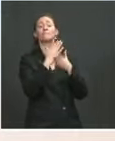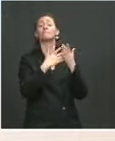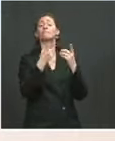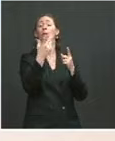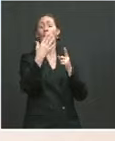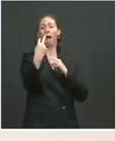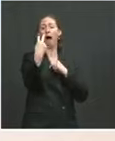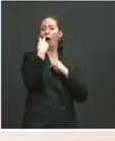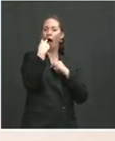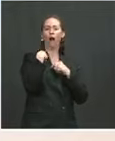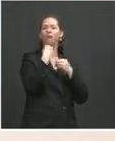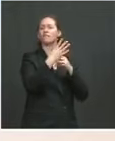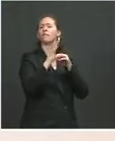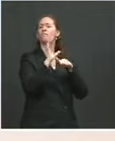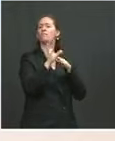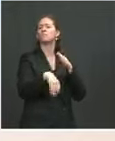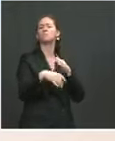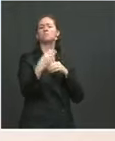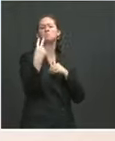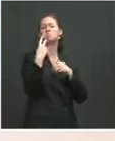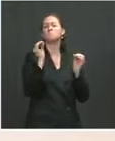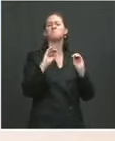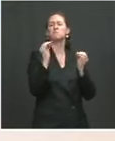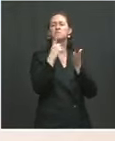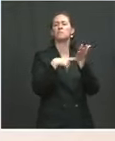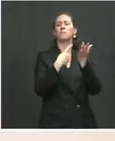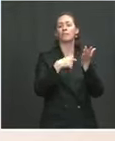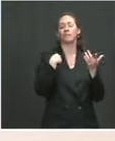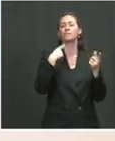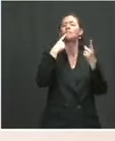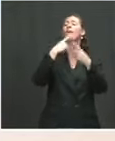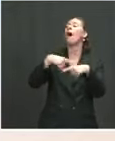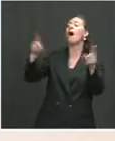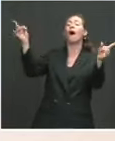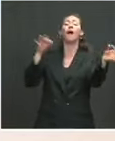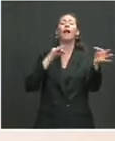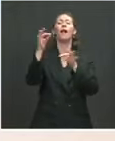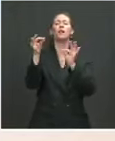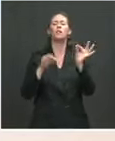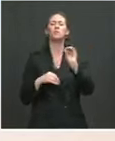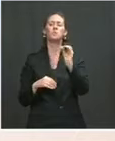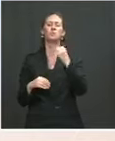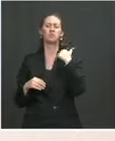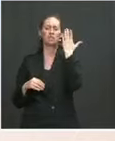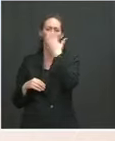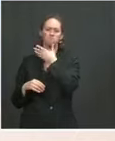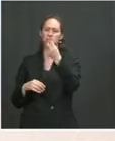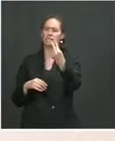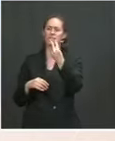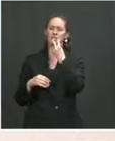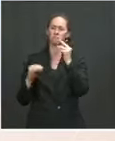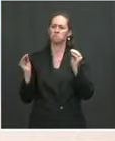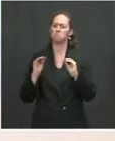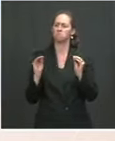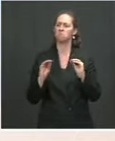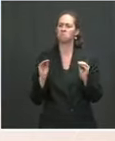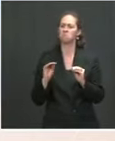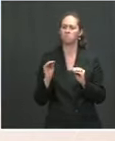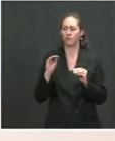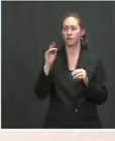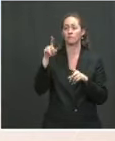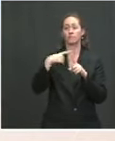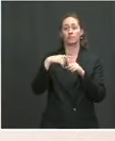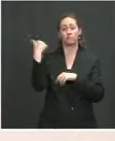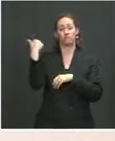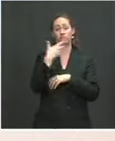public capacity. But I will also note to you that when we announced the invitation to have this discussion, it was also in